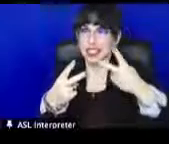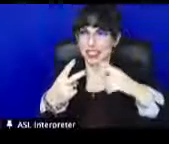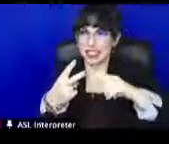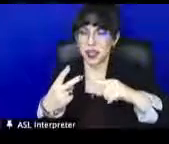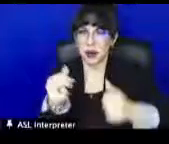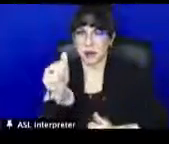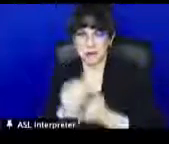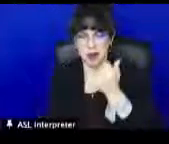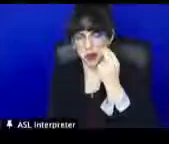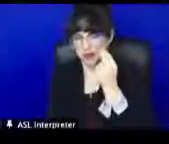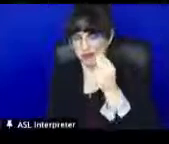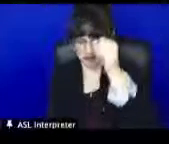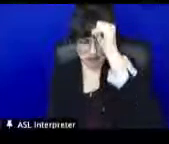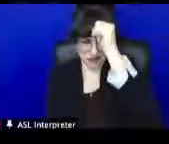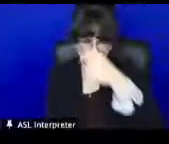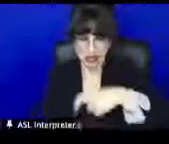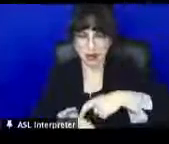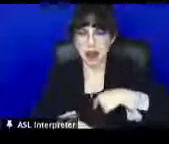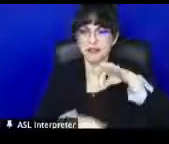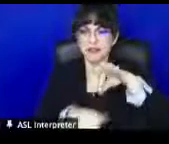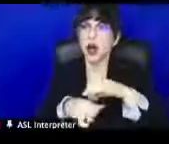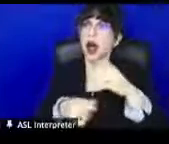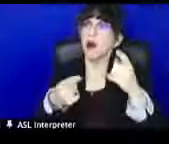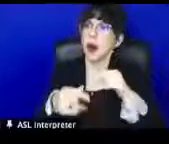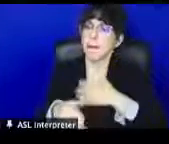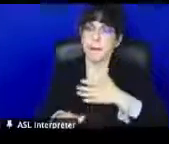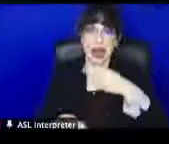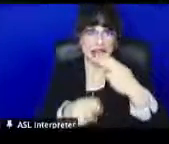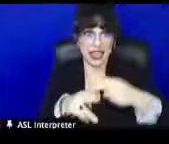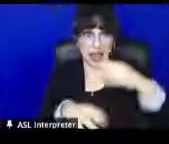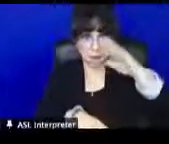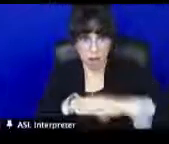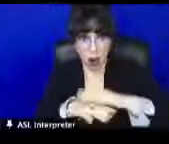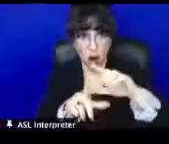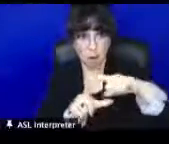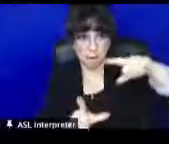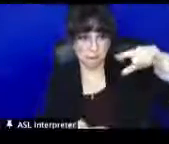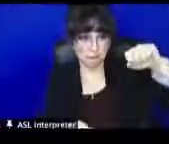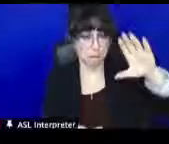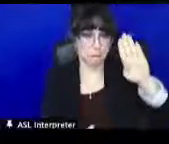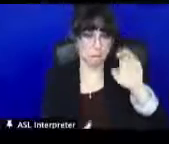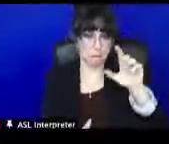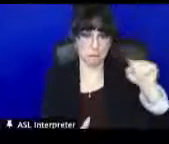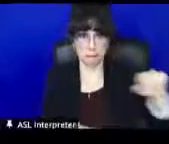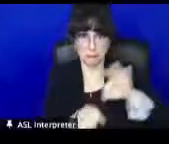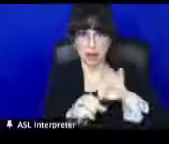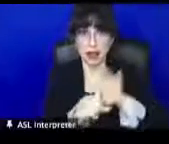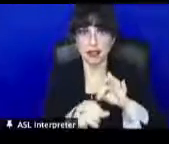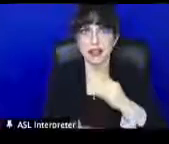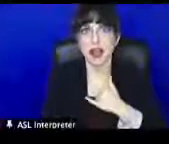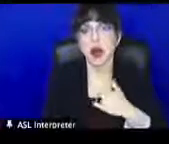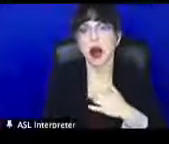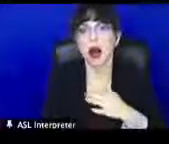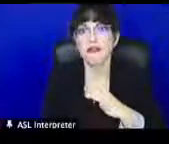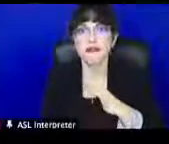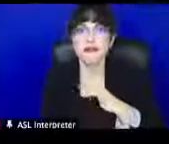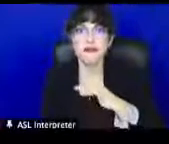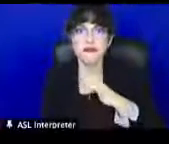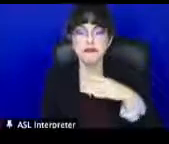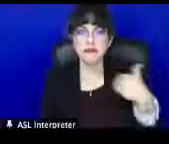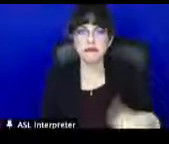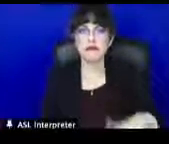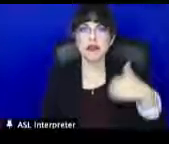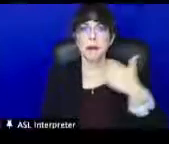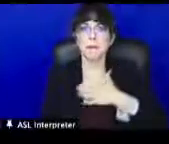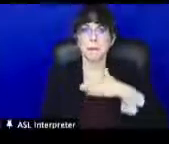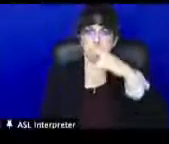voted was probably when my name was on the ballot. And that was kind of a surreal experience, and having my kids